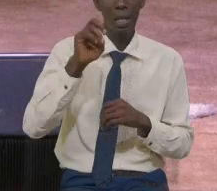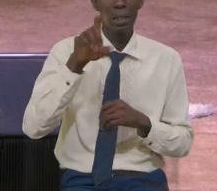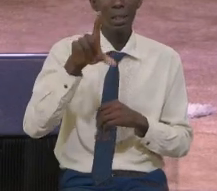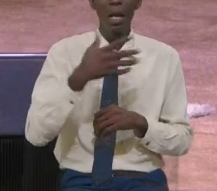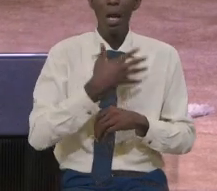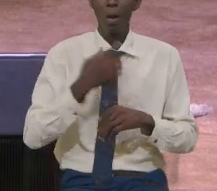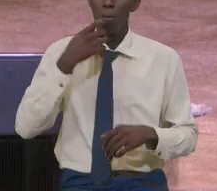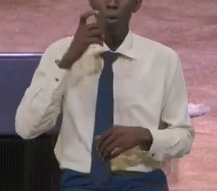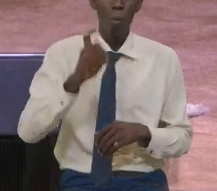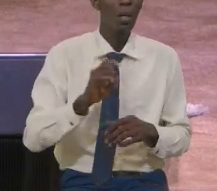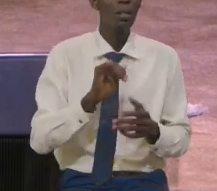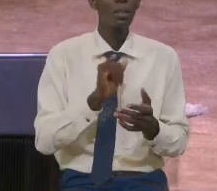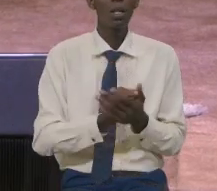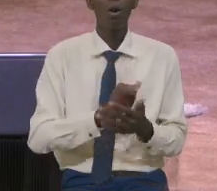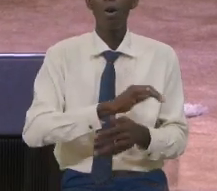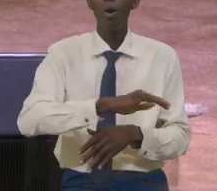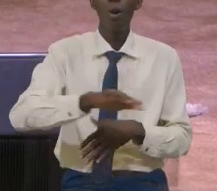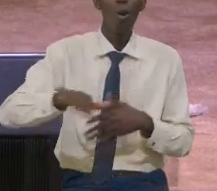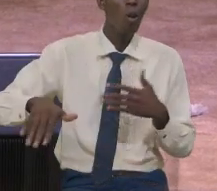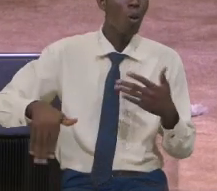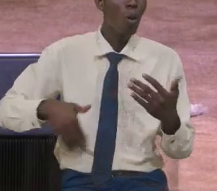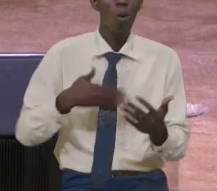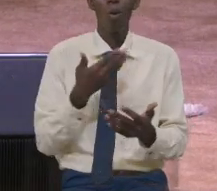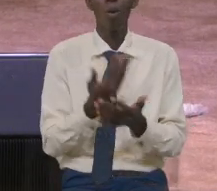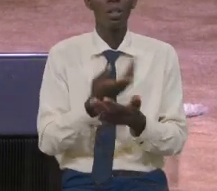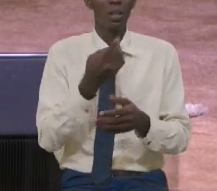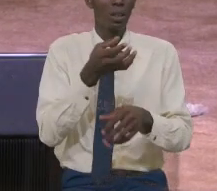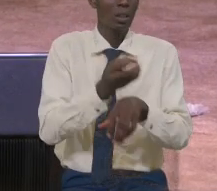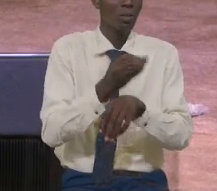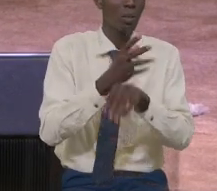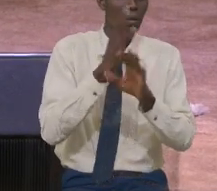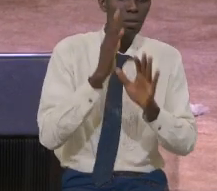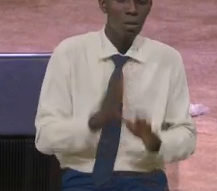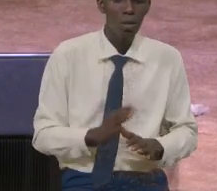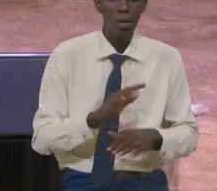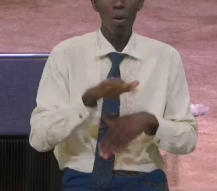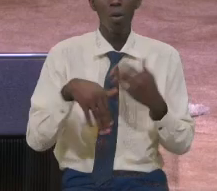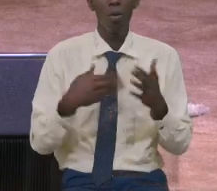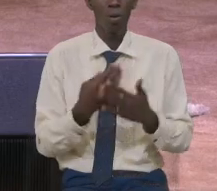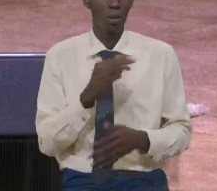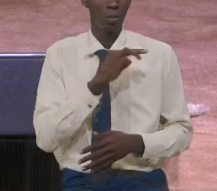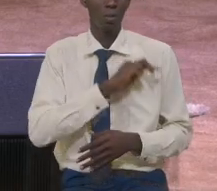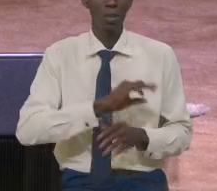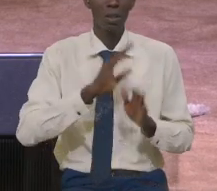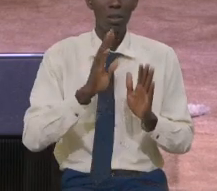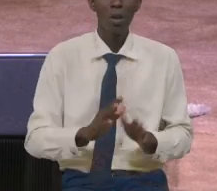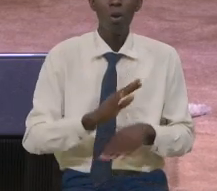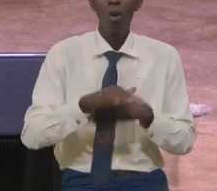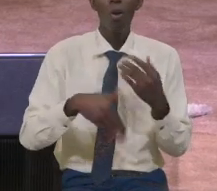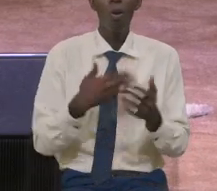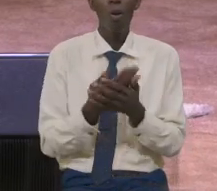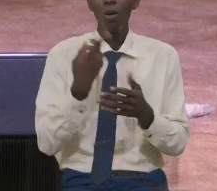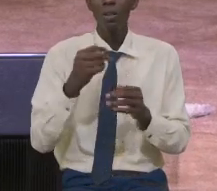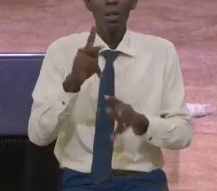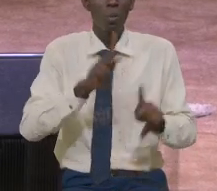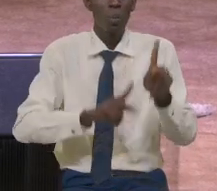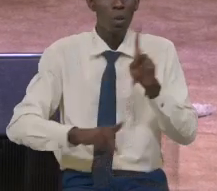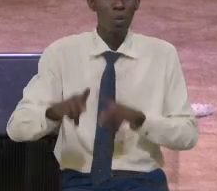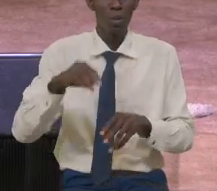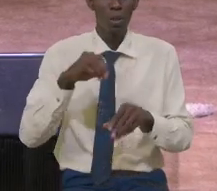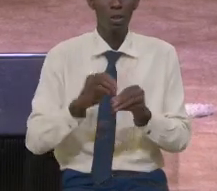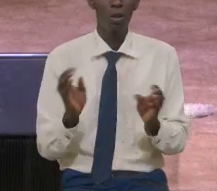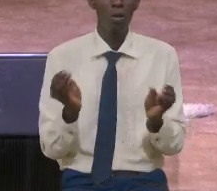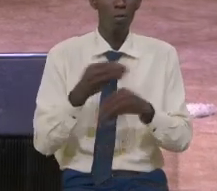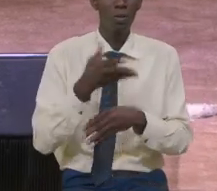day, that is all his counselors and all his ministers and all his cabinet, that they should